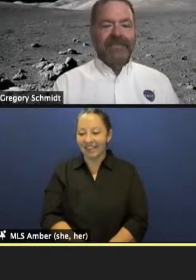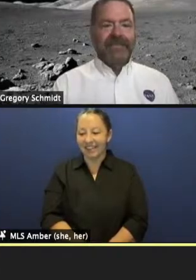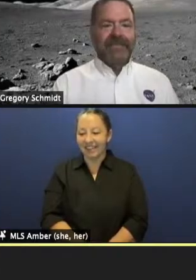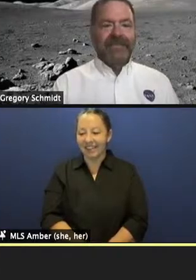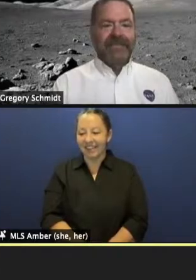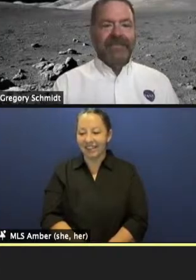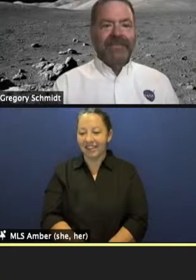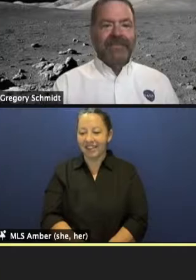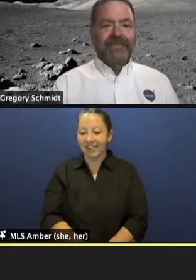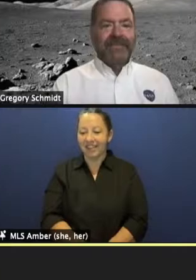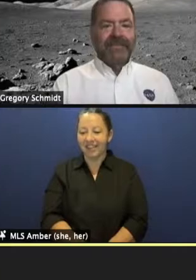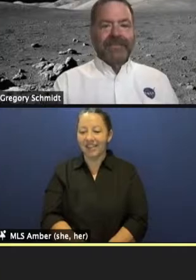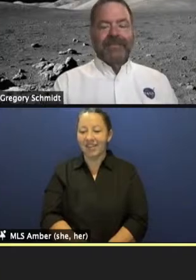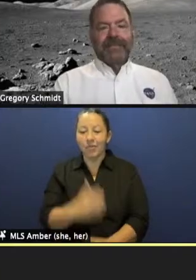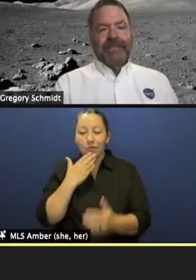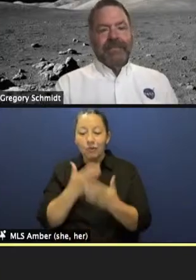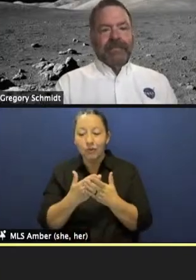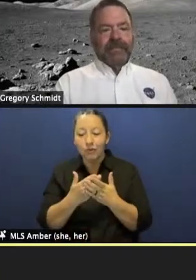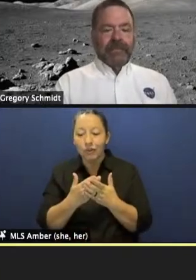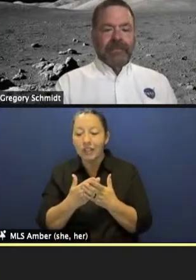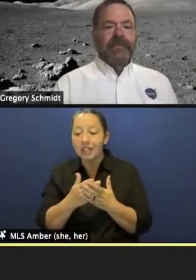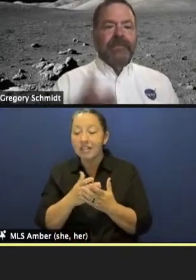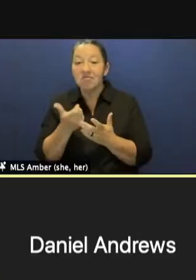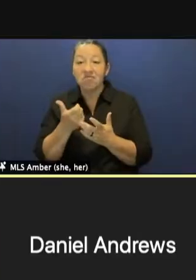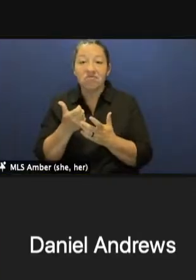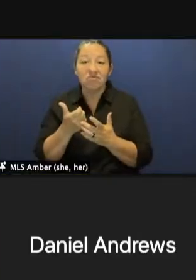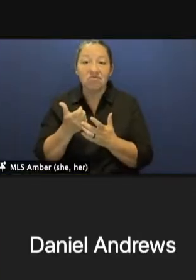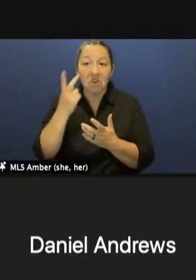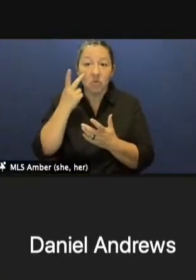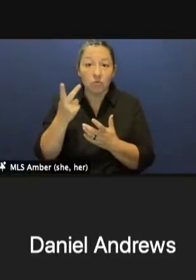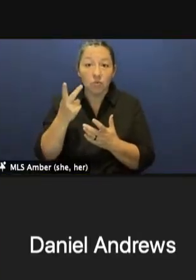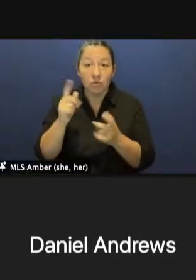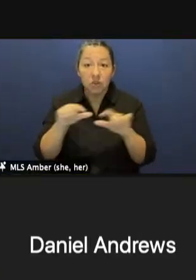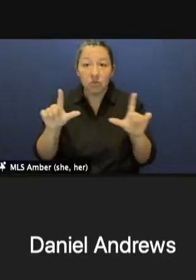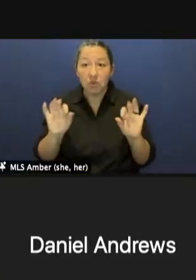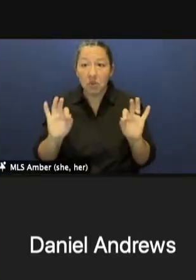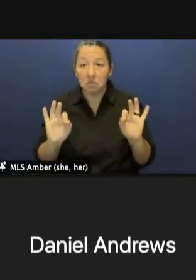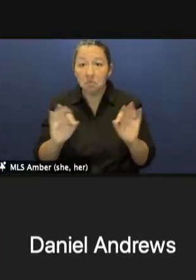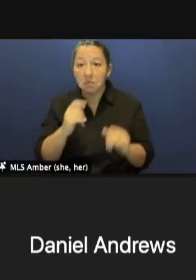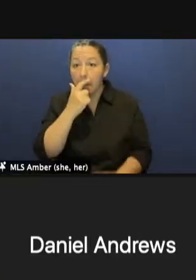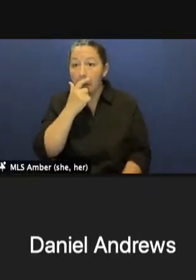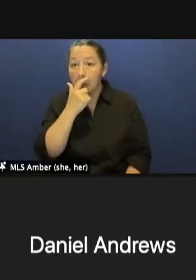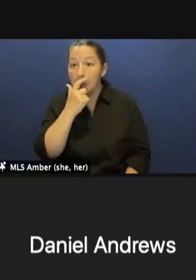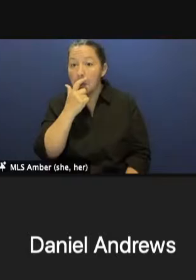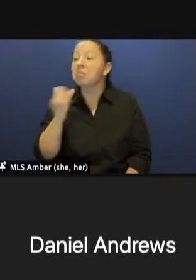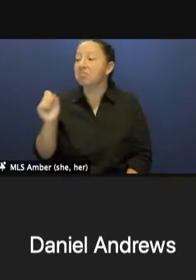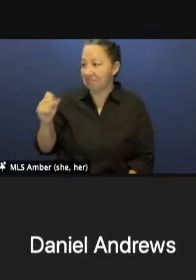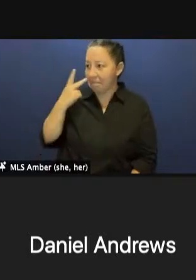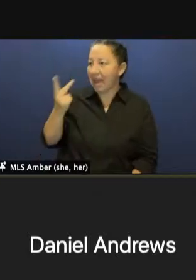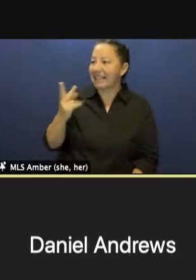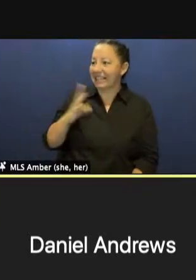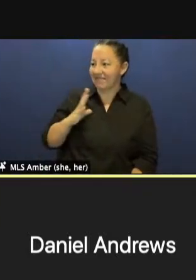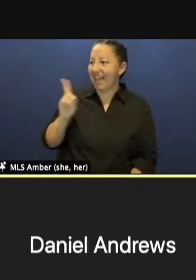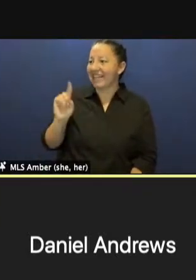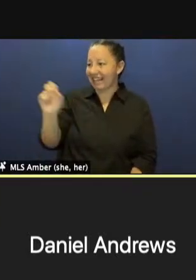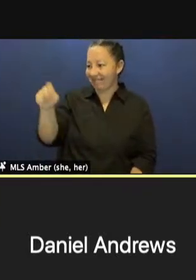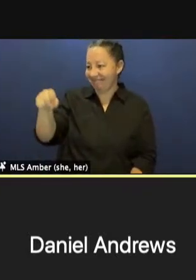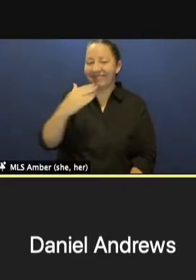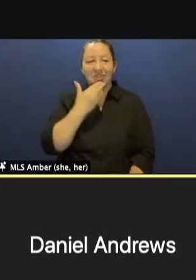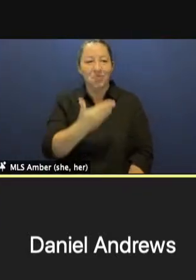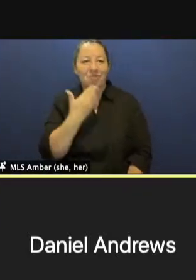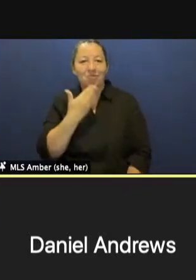Very good. Can you see the screen okay? Yeah, I can see it just fine, Dan. Great.